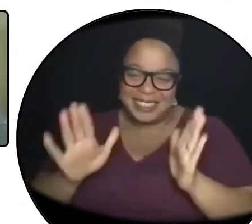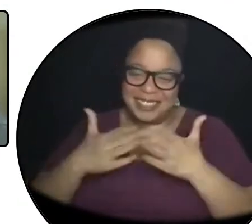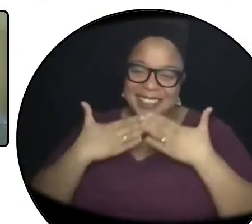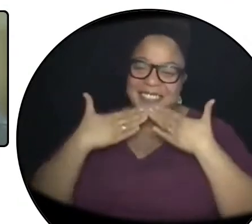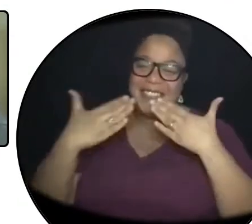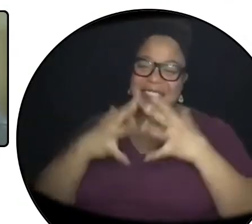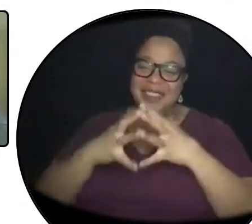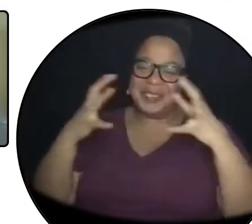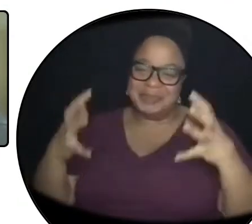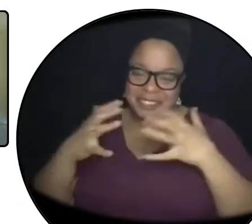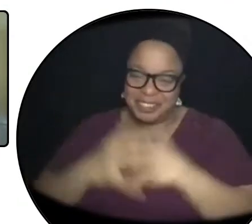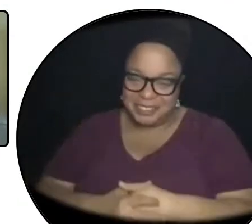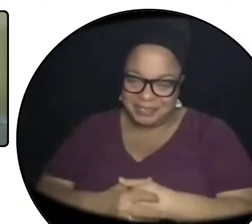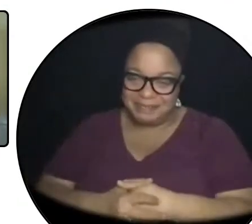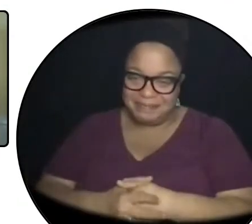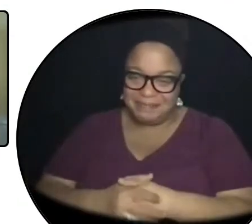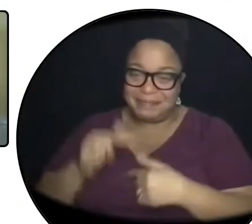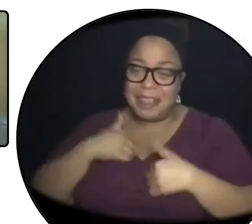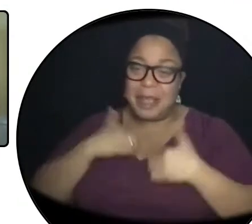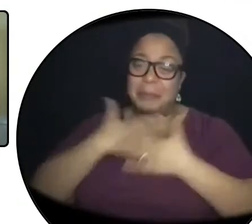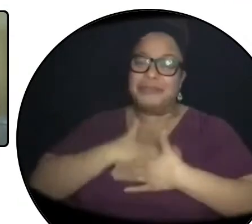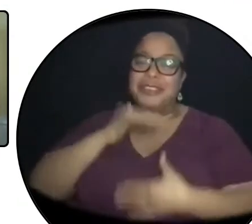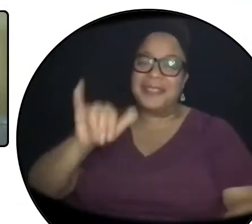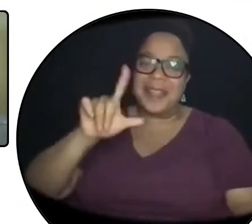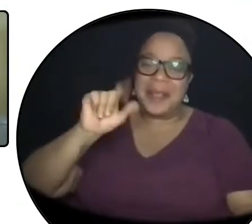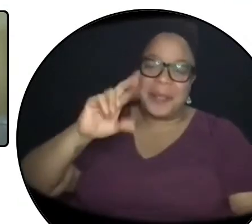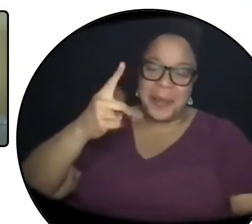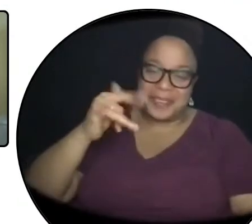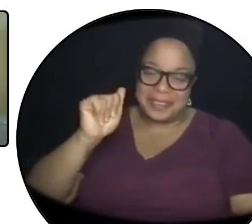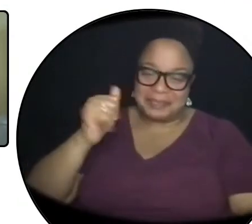So it's a great honor.